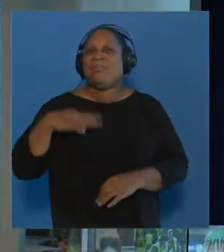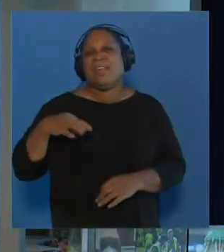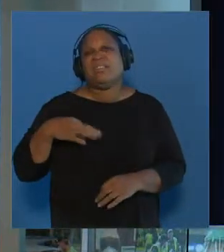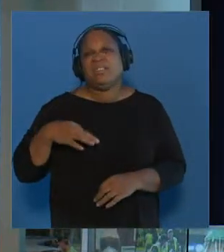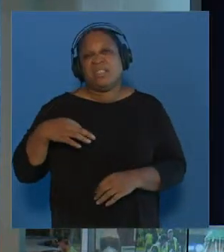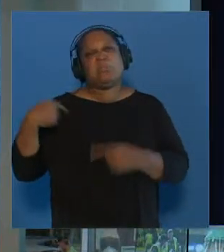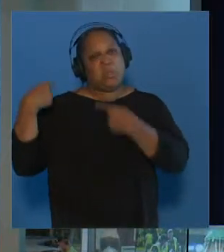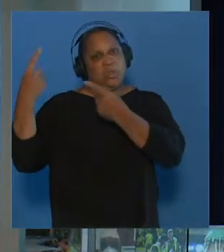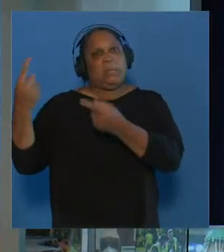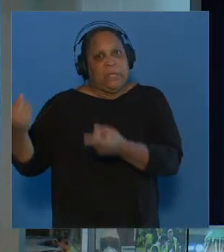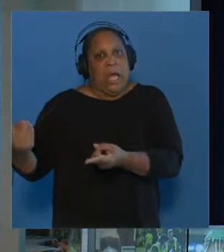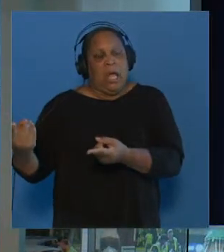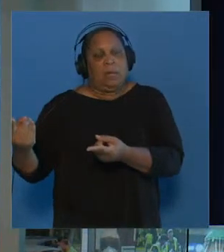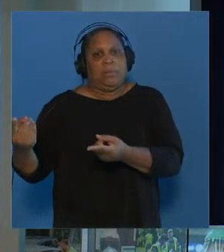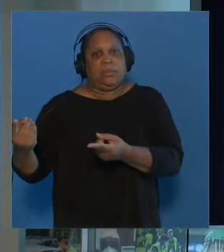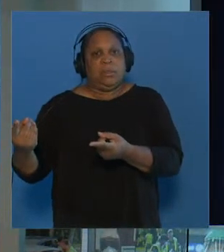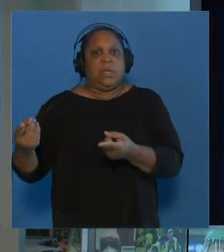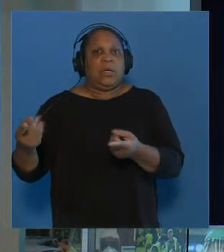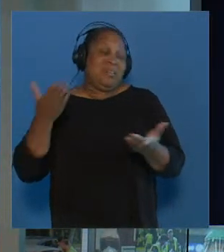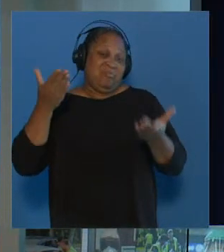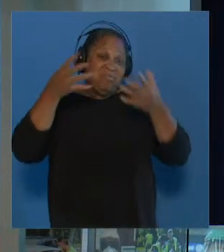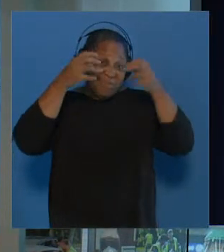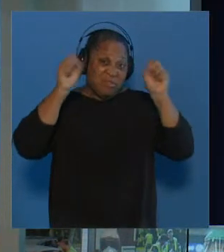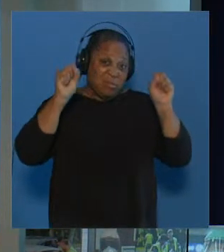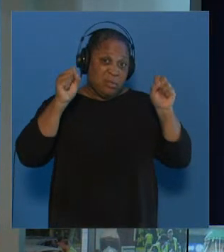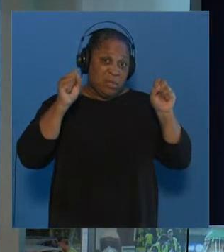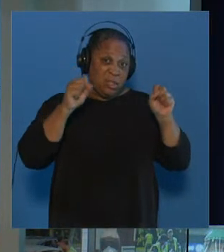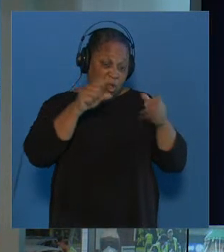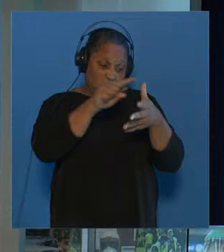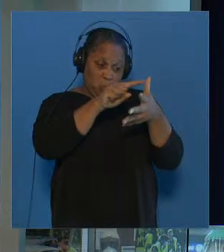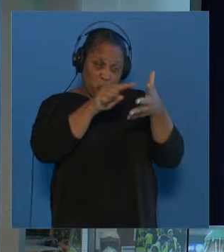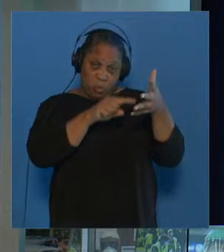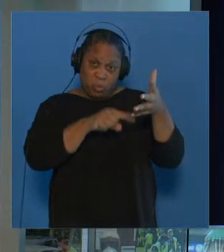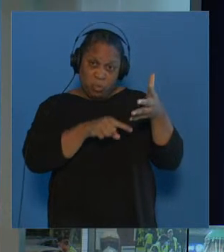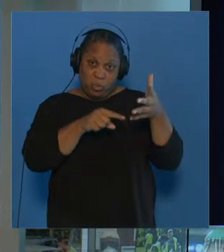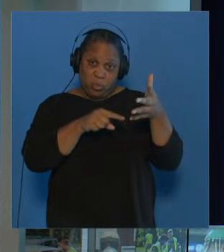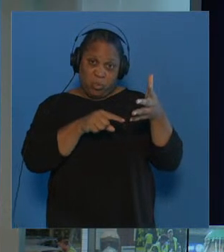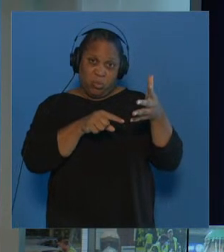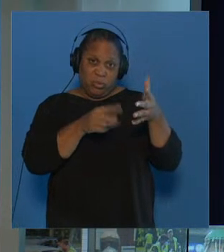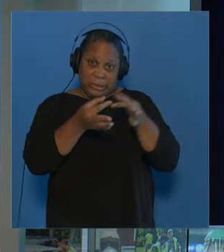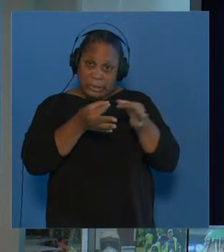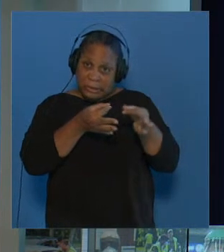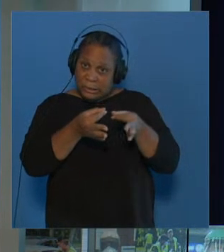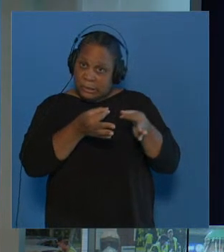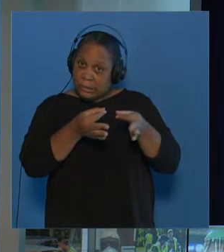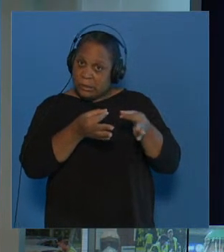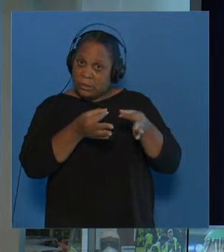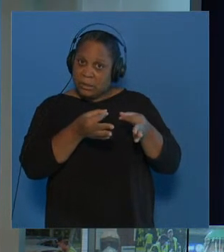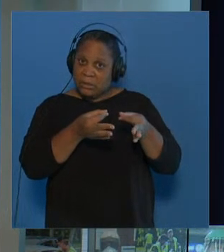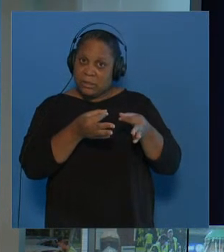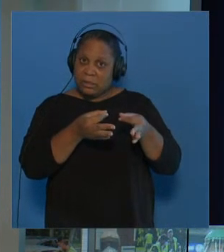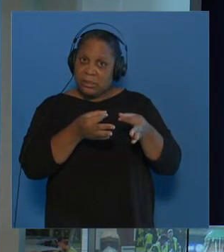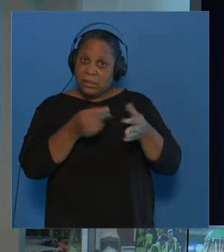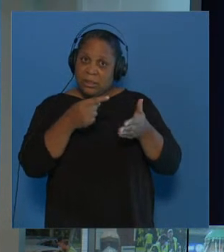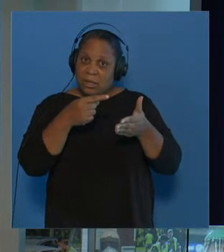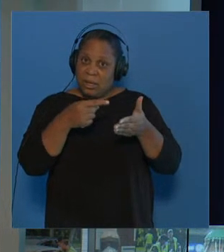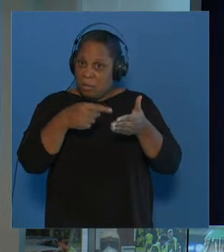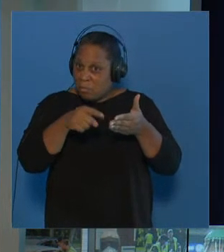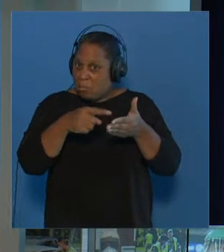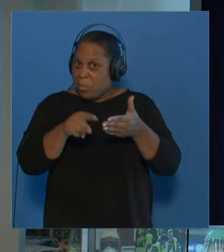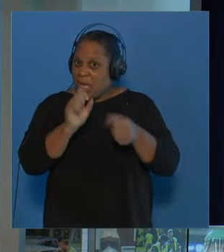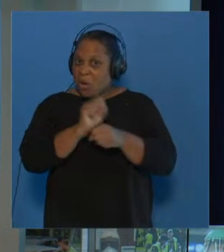time. Probably, Mr. Premier, are you able to outline at all the plans for the repatriation of workers